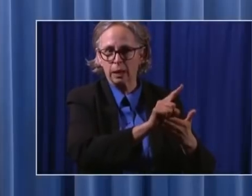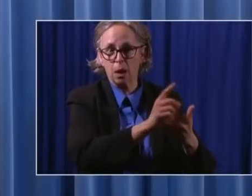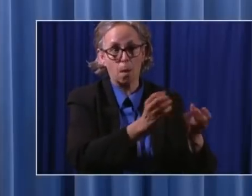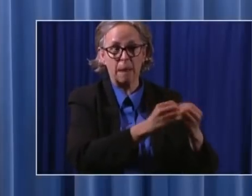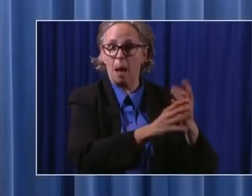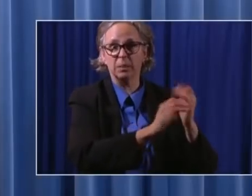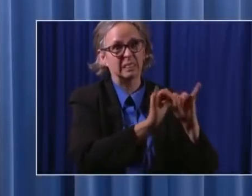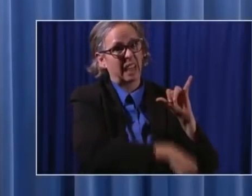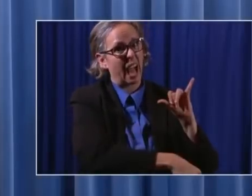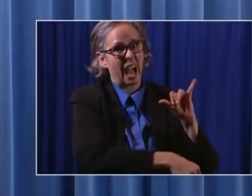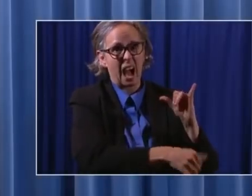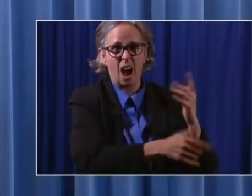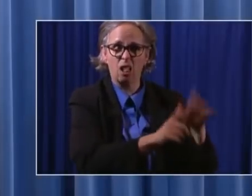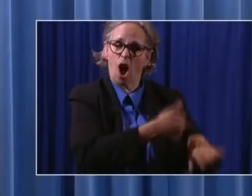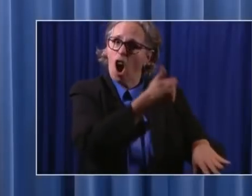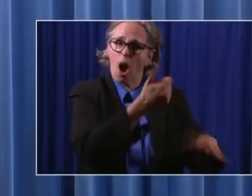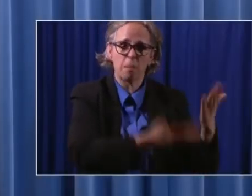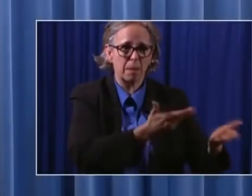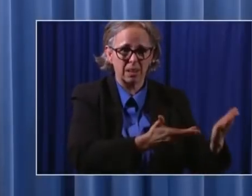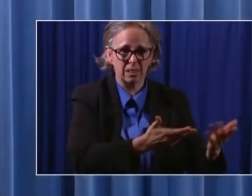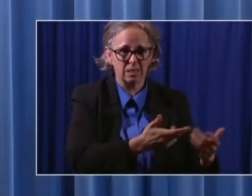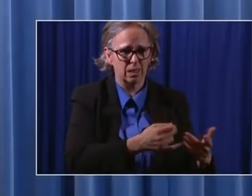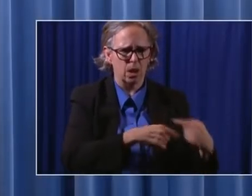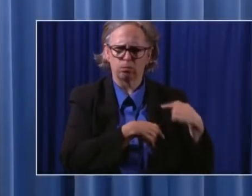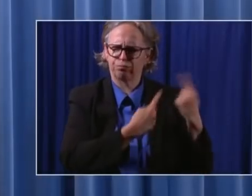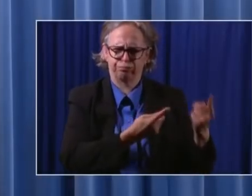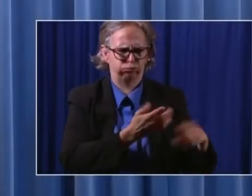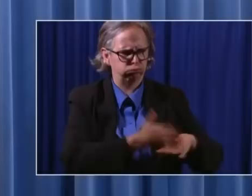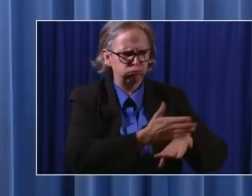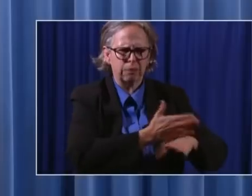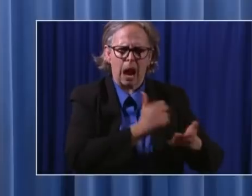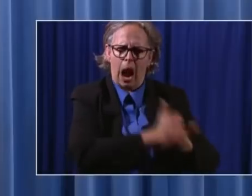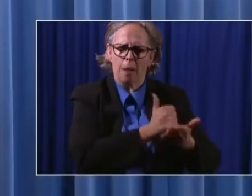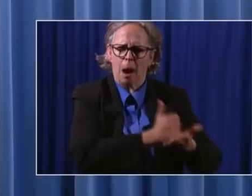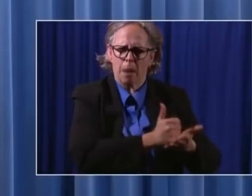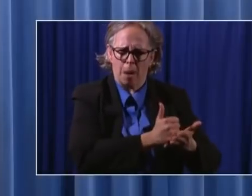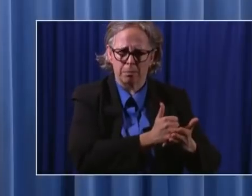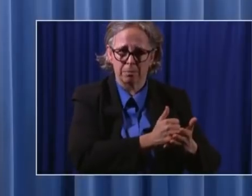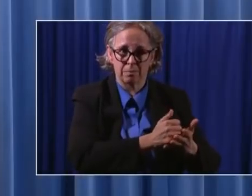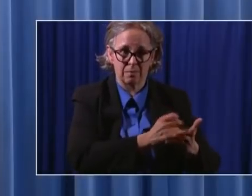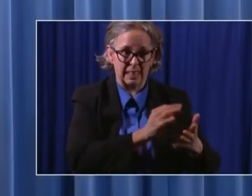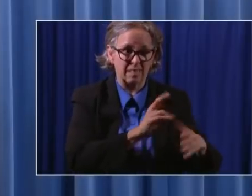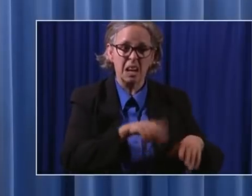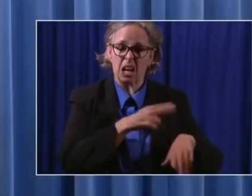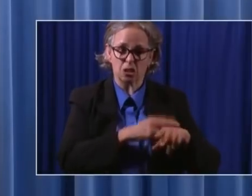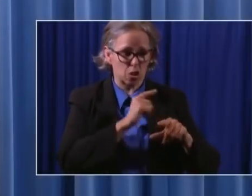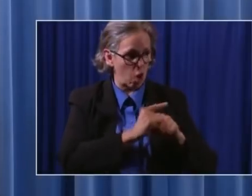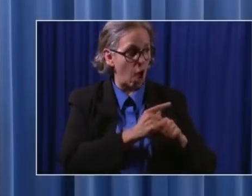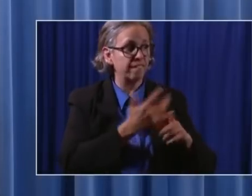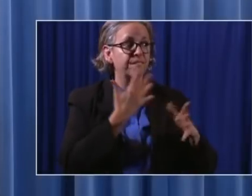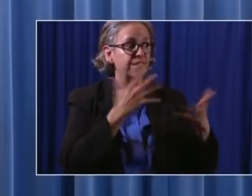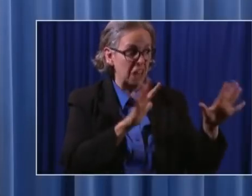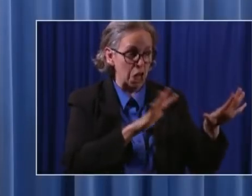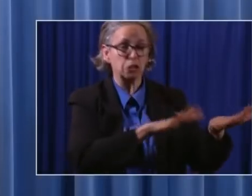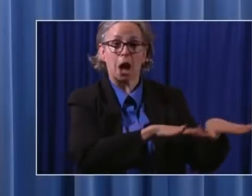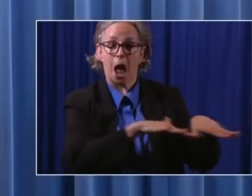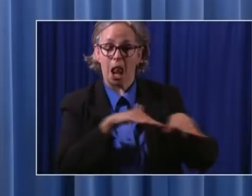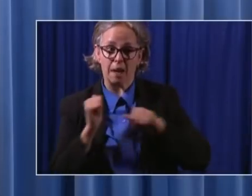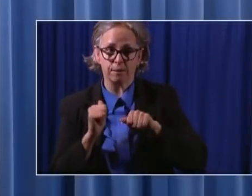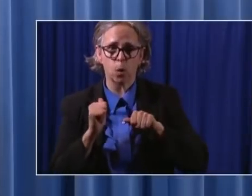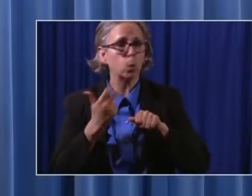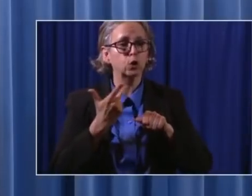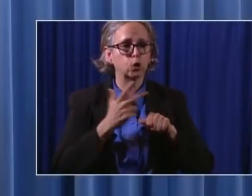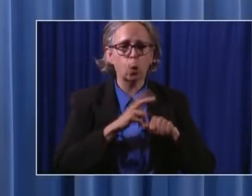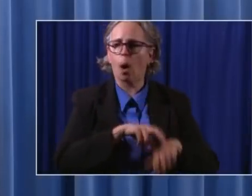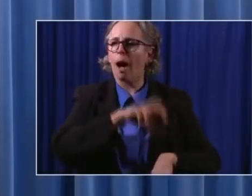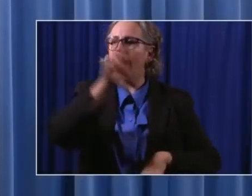good progress with the staffs there. We then will, at that point, you know, move to a different system as far as